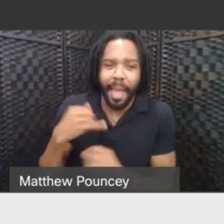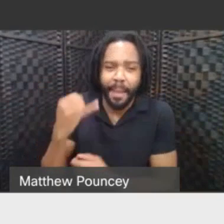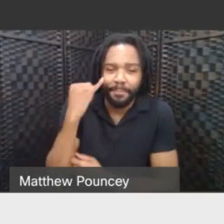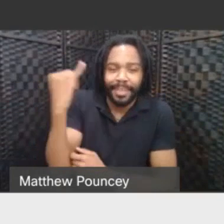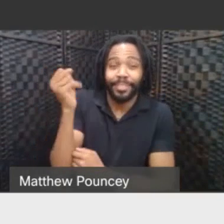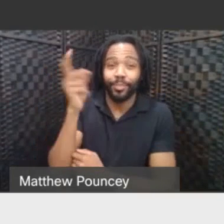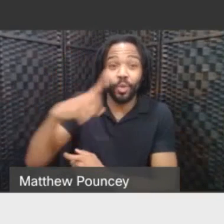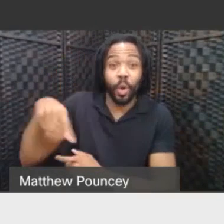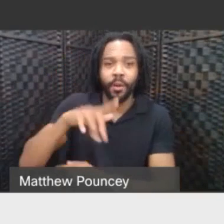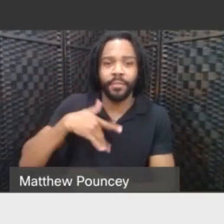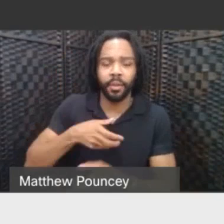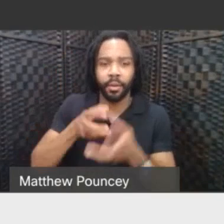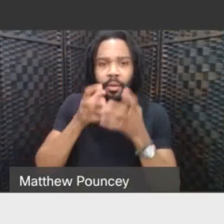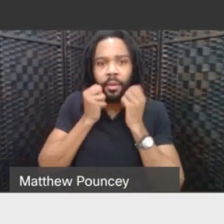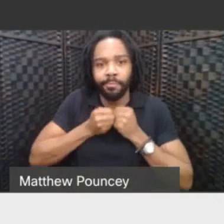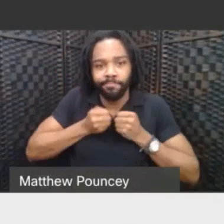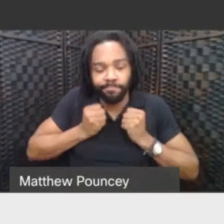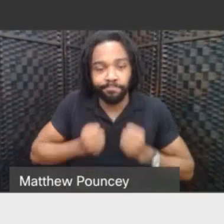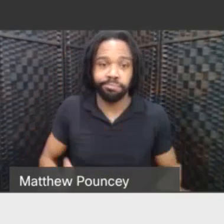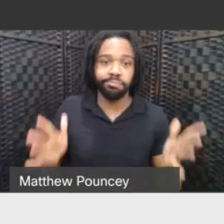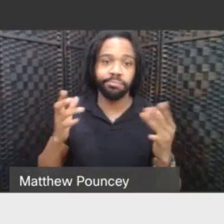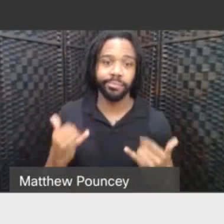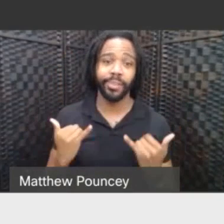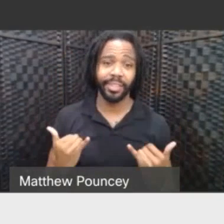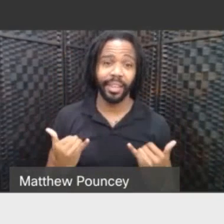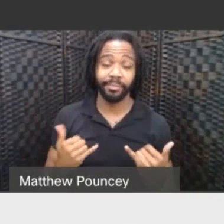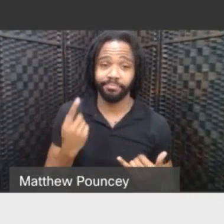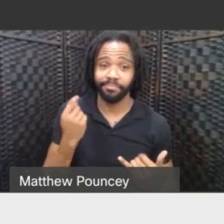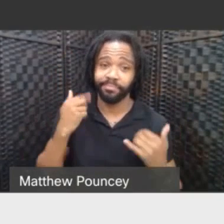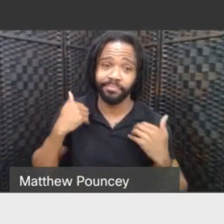bit exhausted at this point in time. I'm